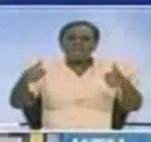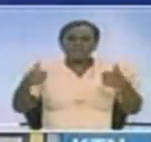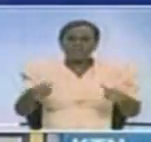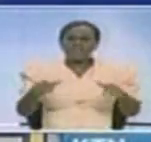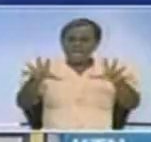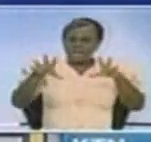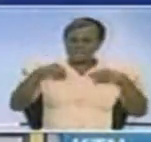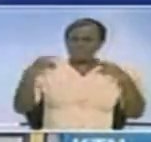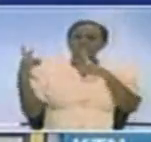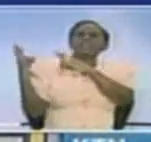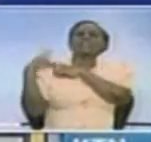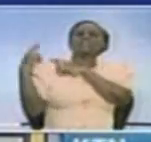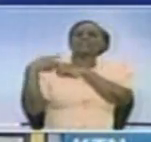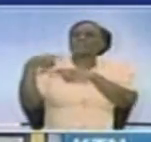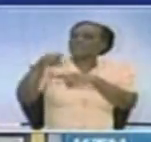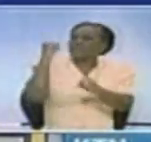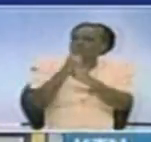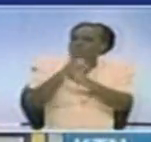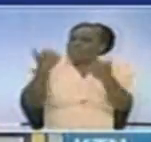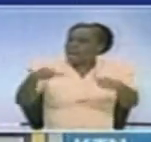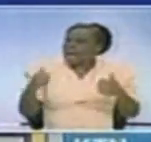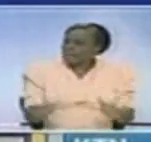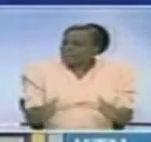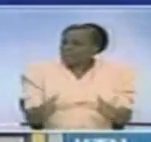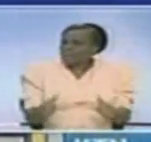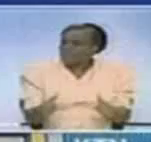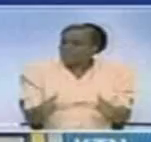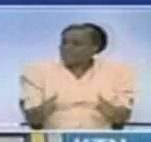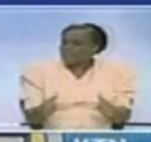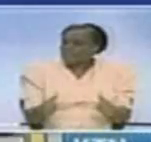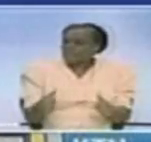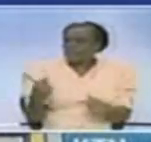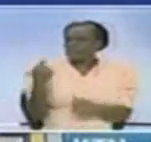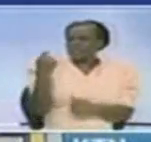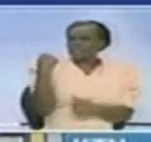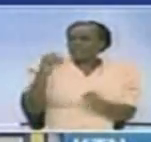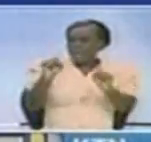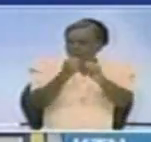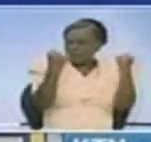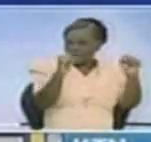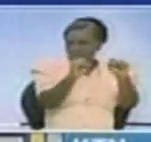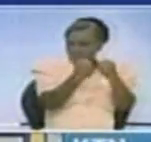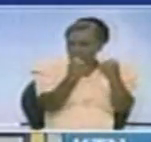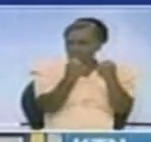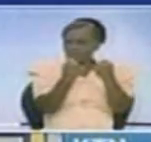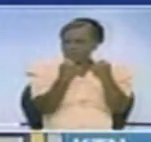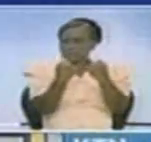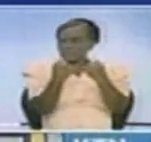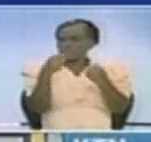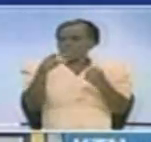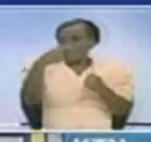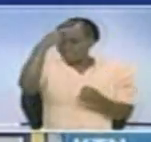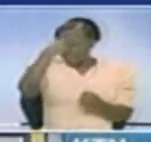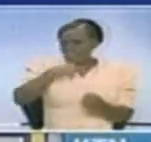claimed responsibility for something it didn't commit. In fact, the recent events with buses being blown up on the Thika